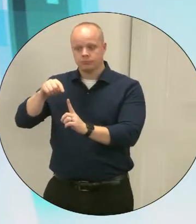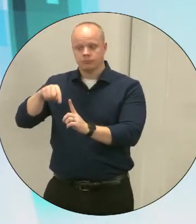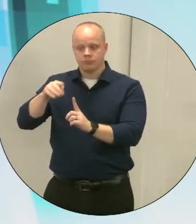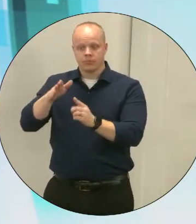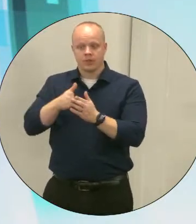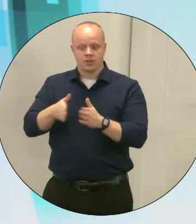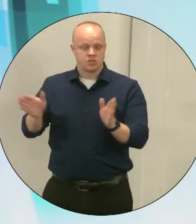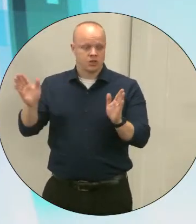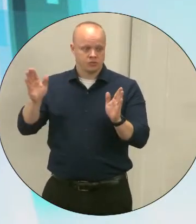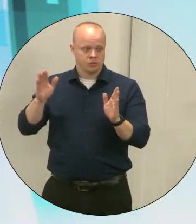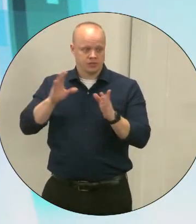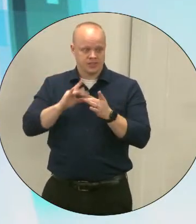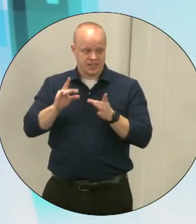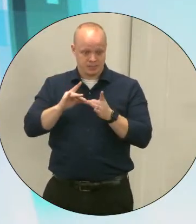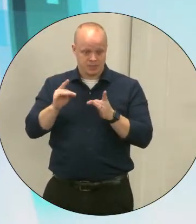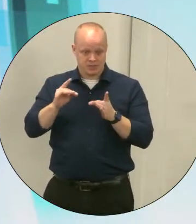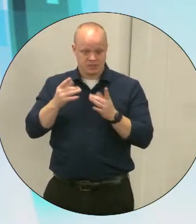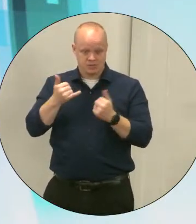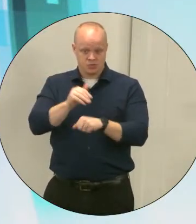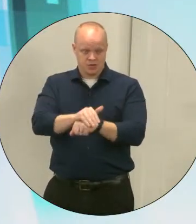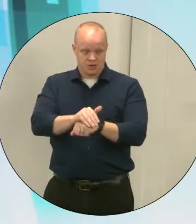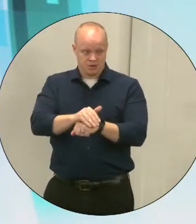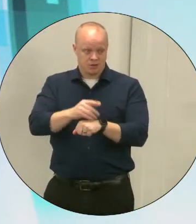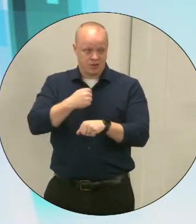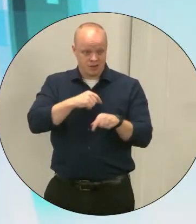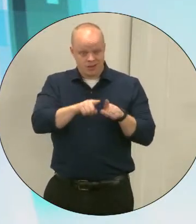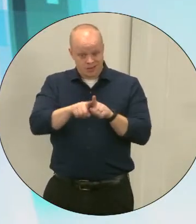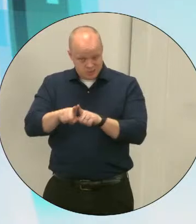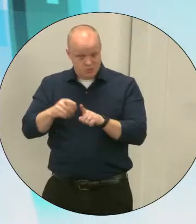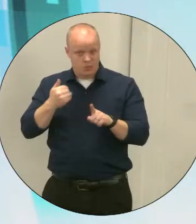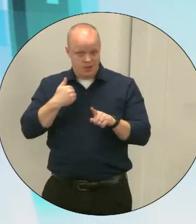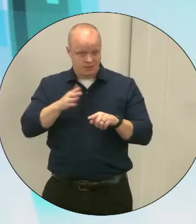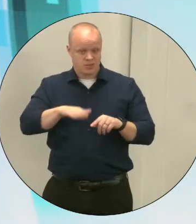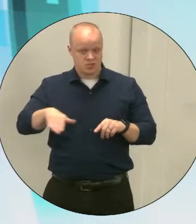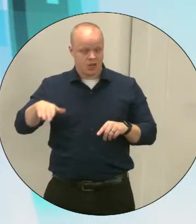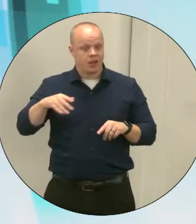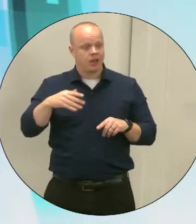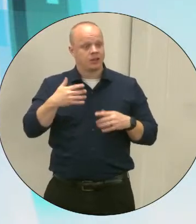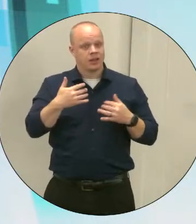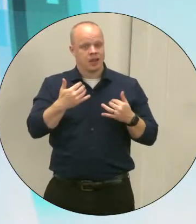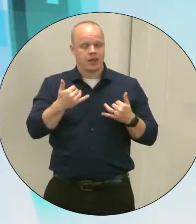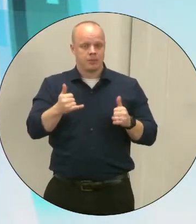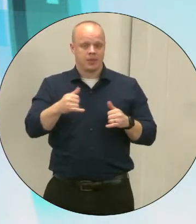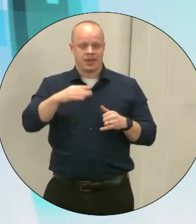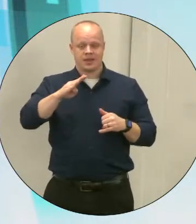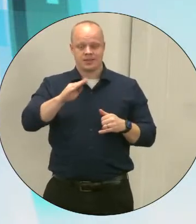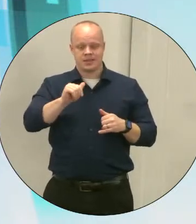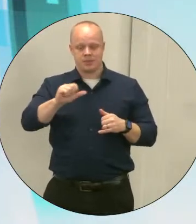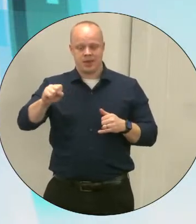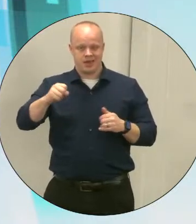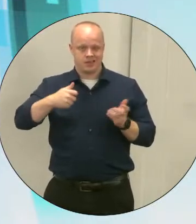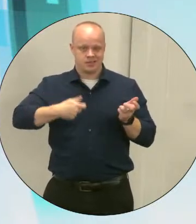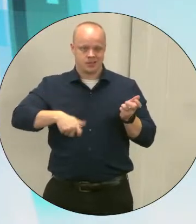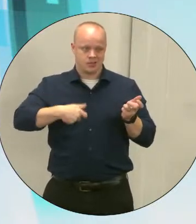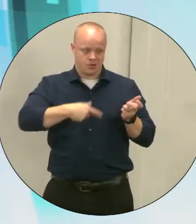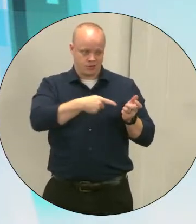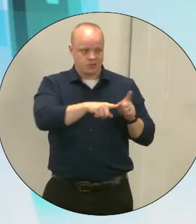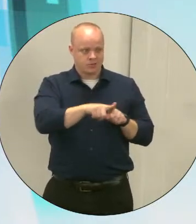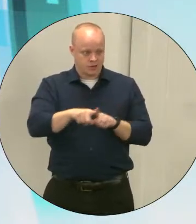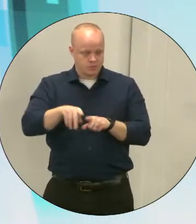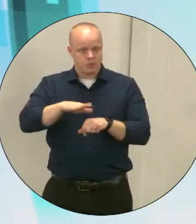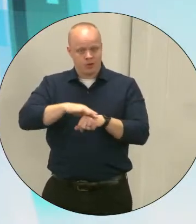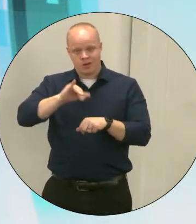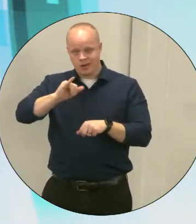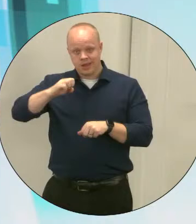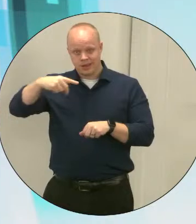general statements that have been made tonight, I also have a child that plays bass guitar. He is also on an